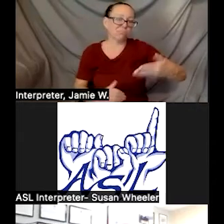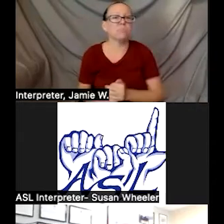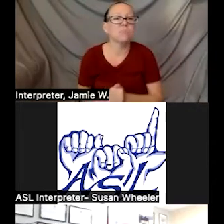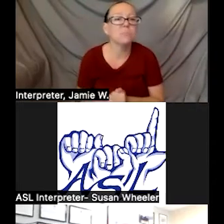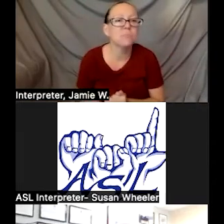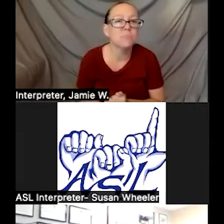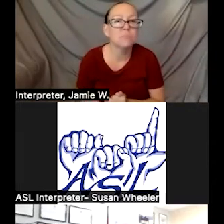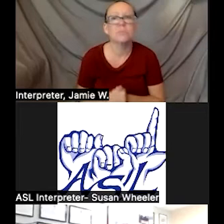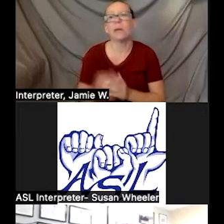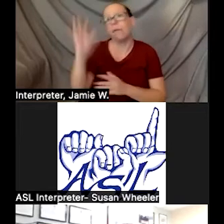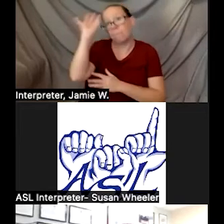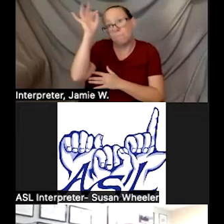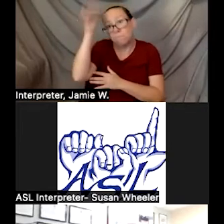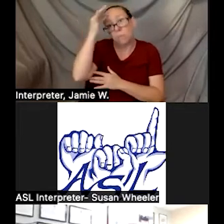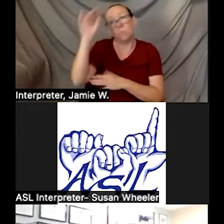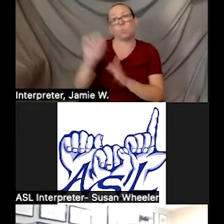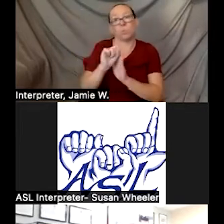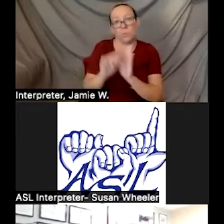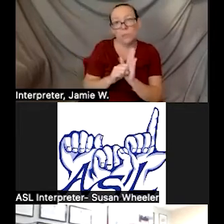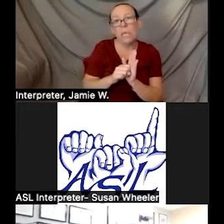federal, state, and local.